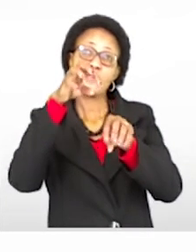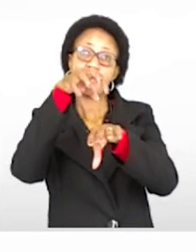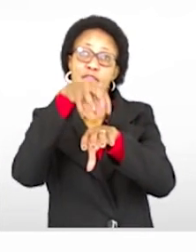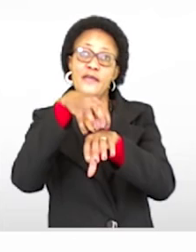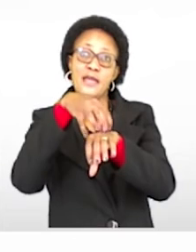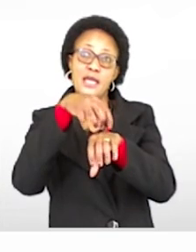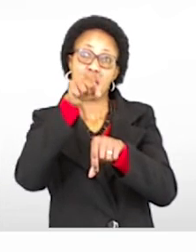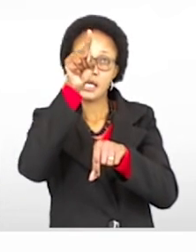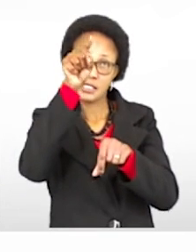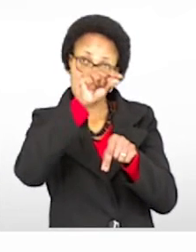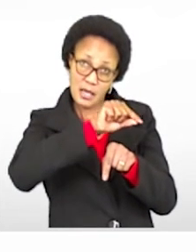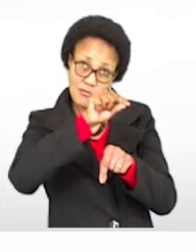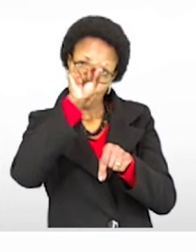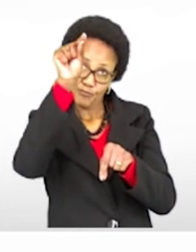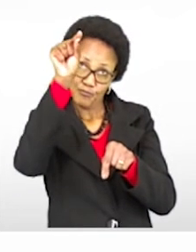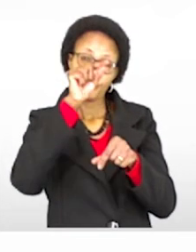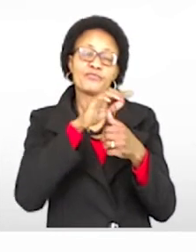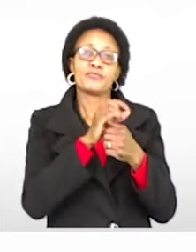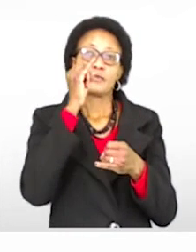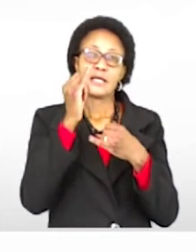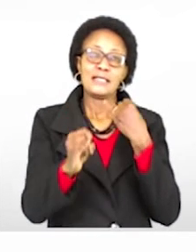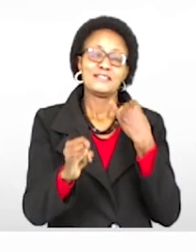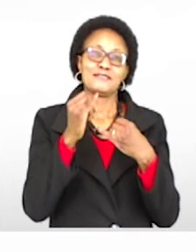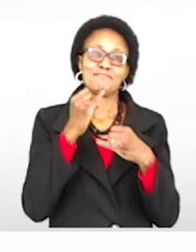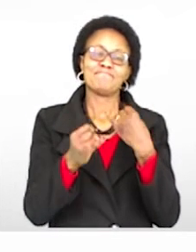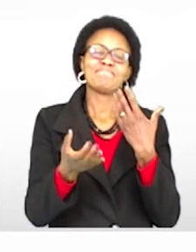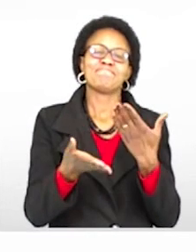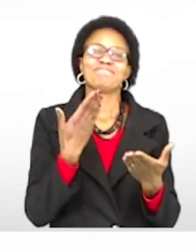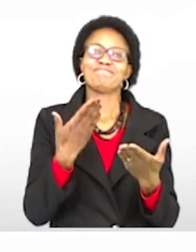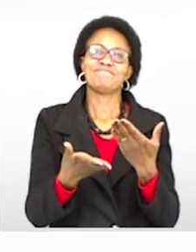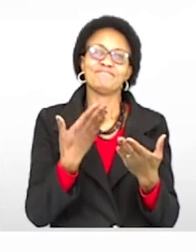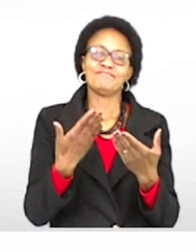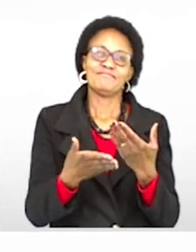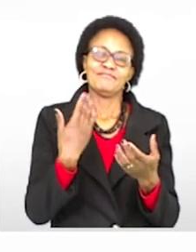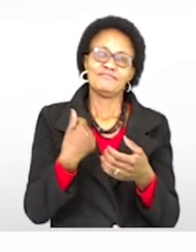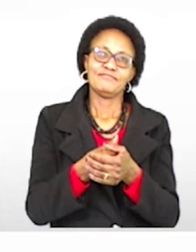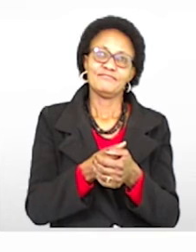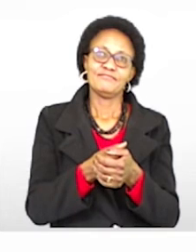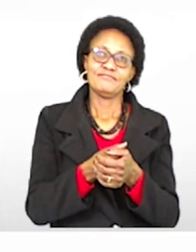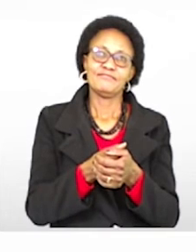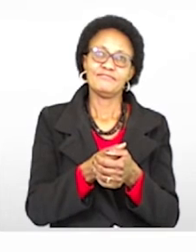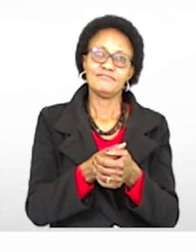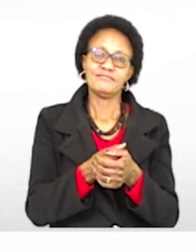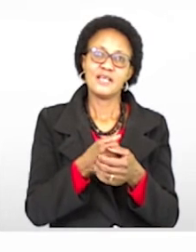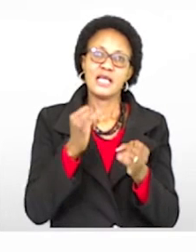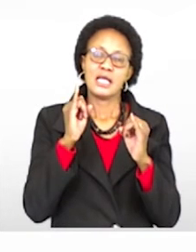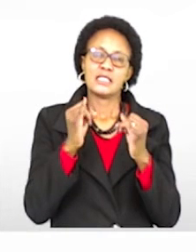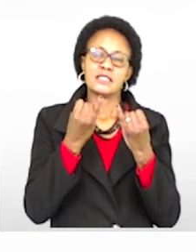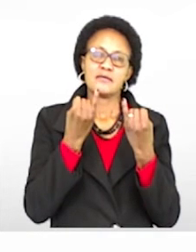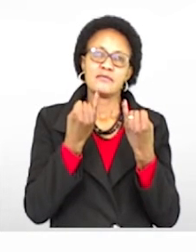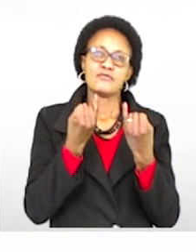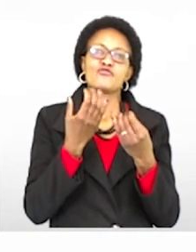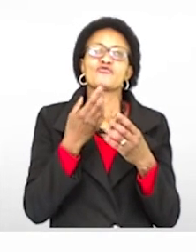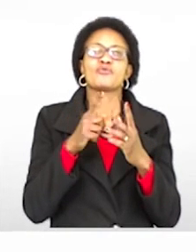cake. The last one is very simple and obvious. In towns, there are always people who